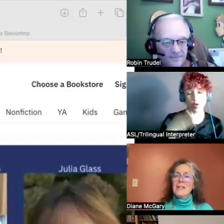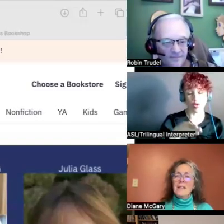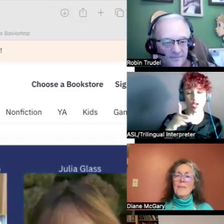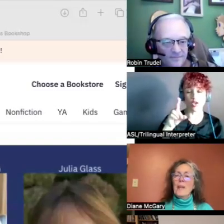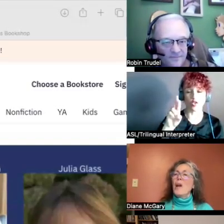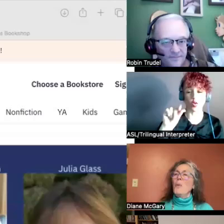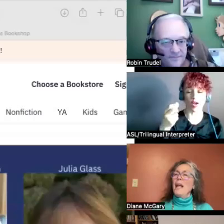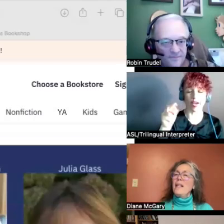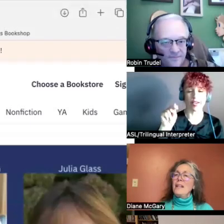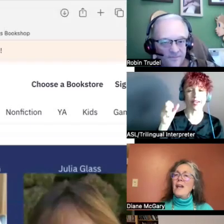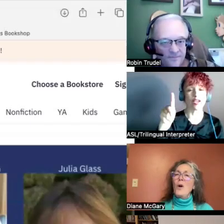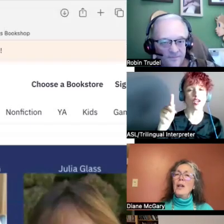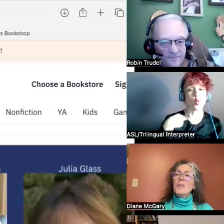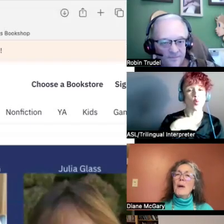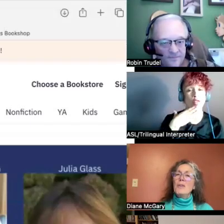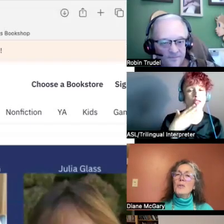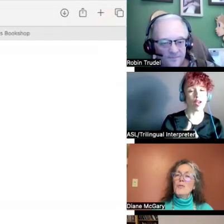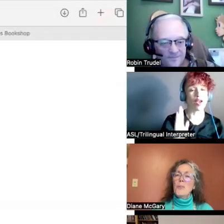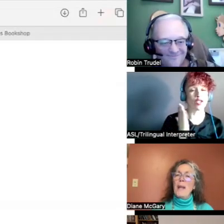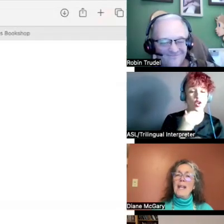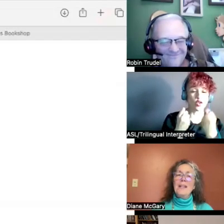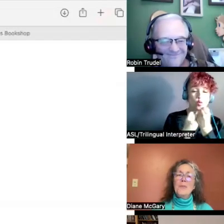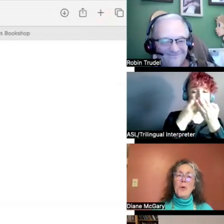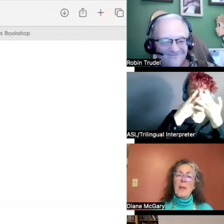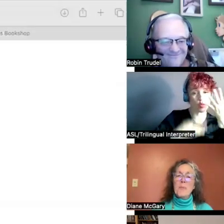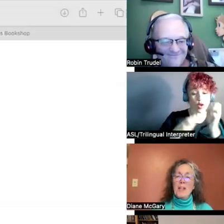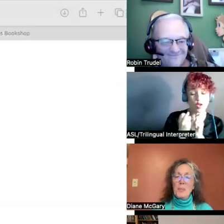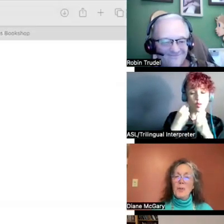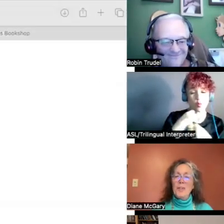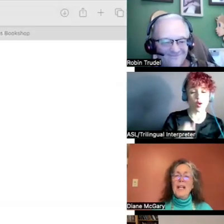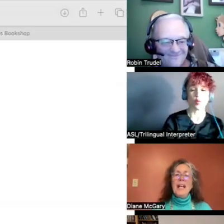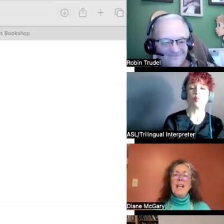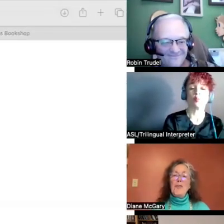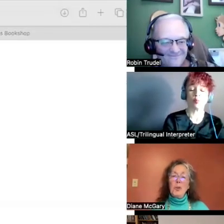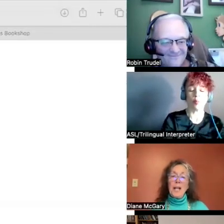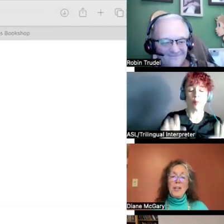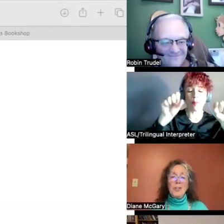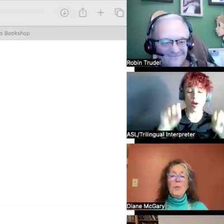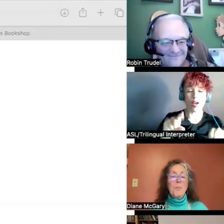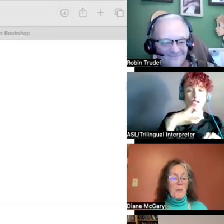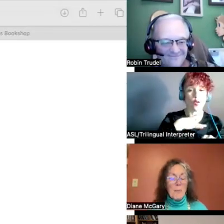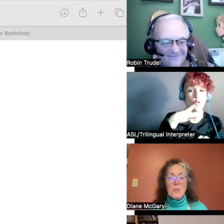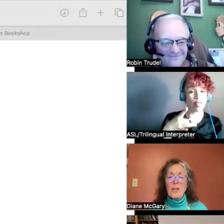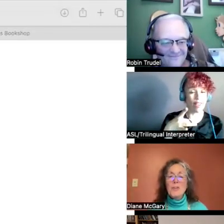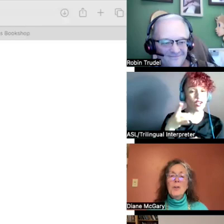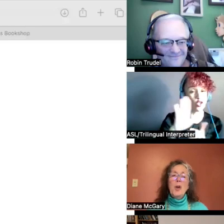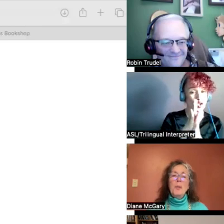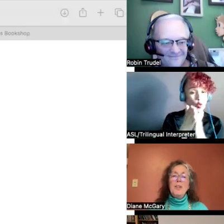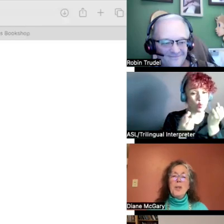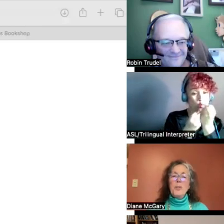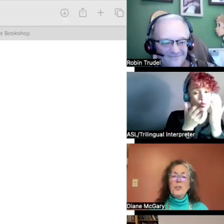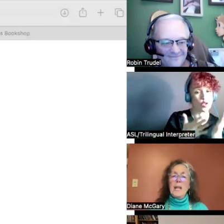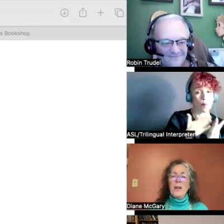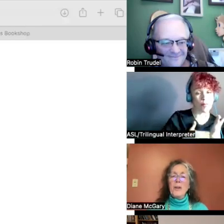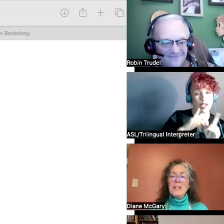bookshop.org/shop/Drake Arts. We'd like to thank all our sponsors for making these programs possible. If you'd like to become a sponsor,